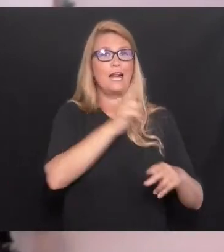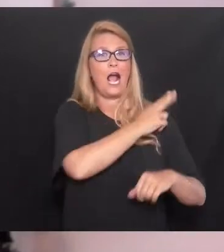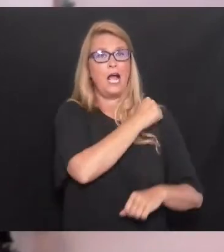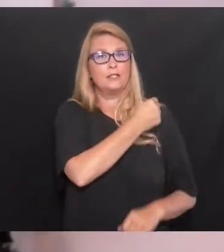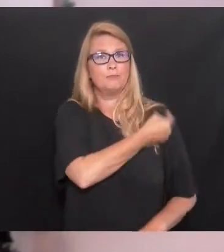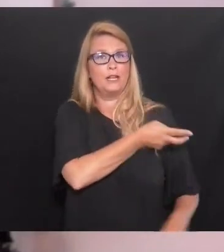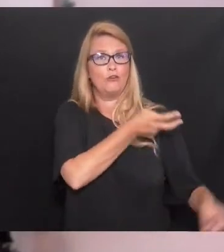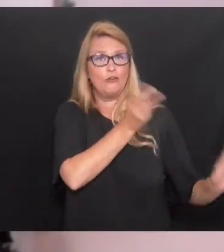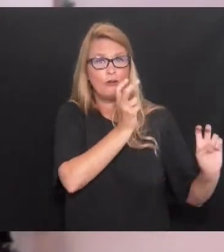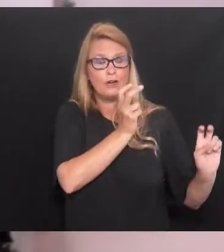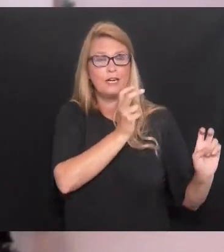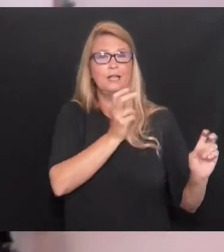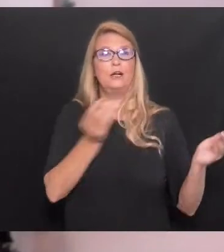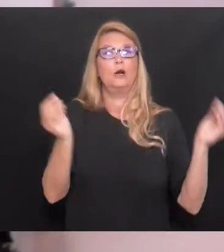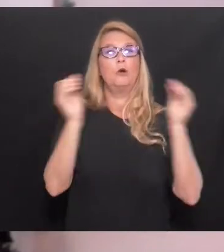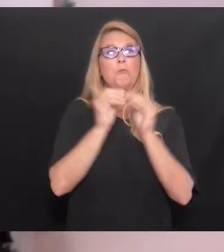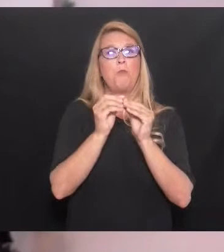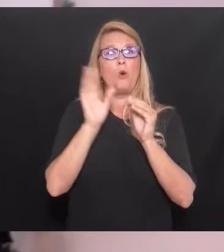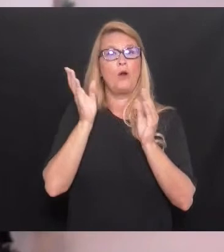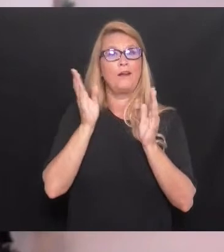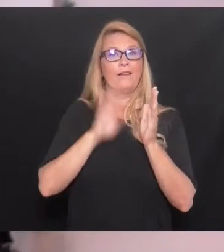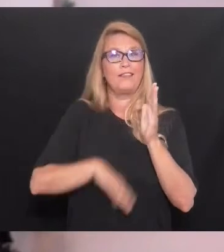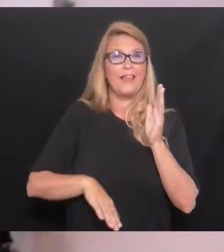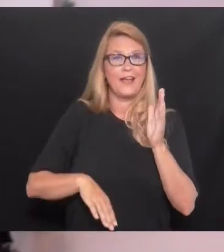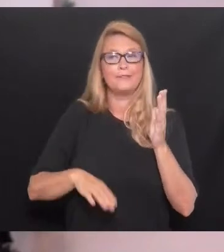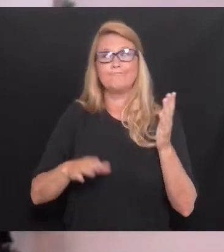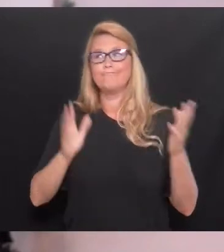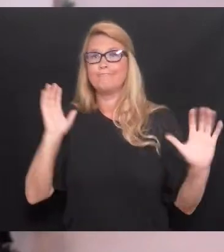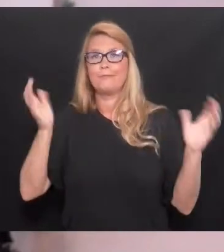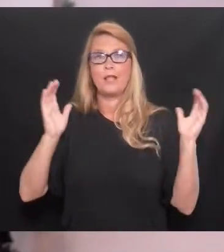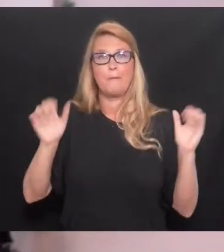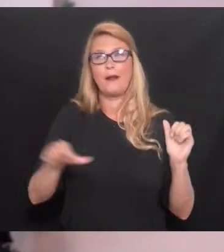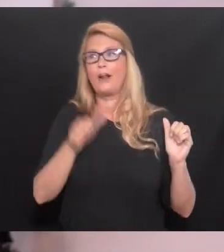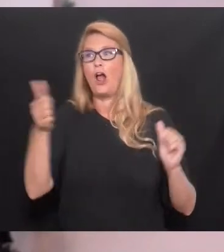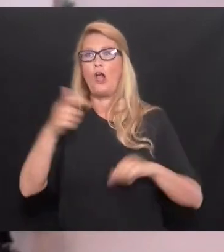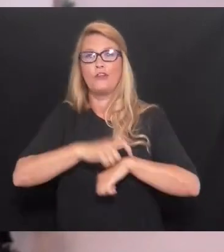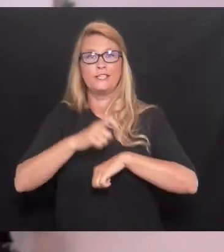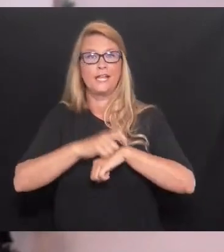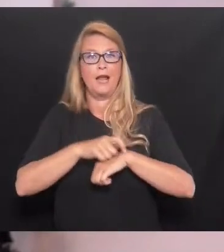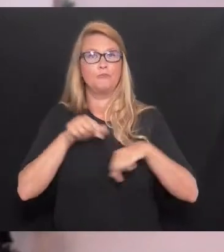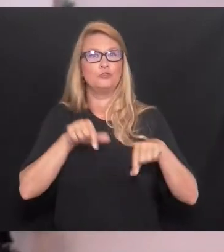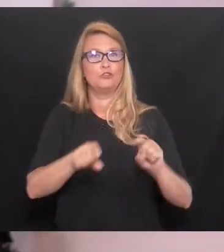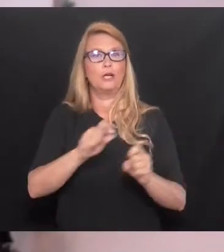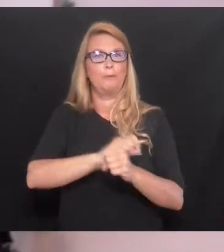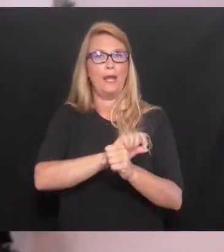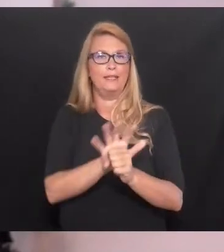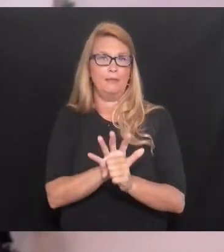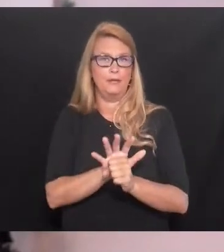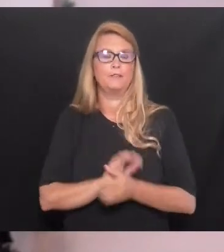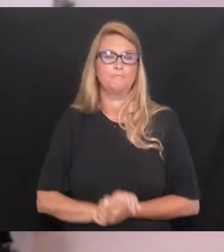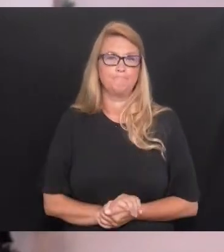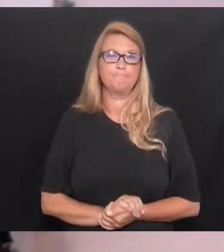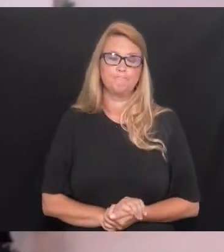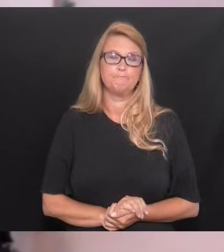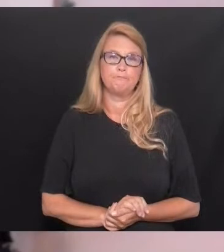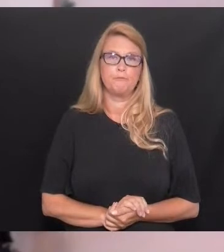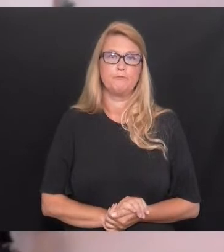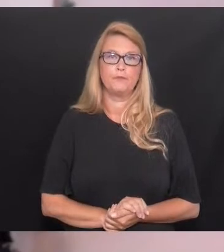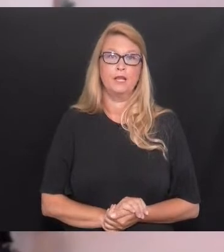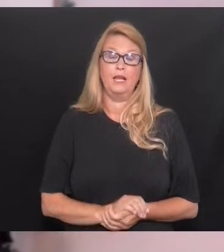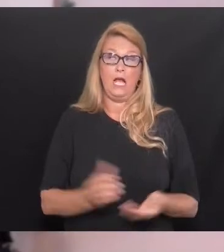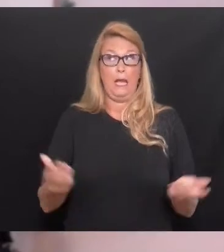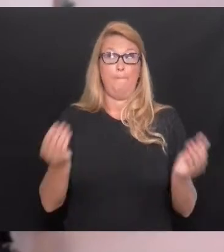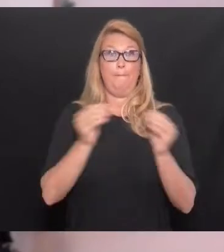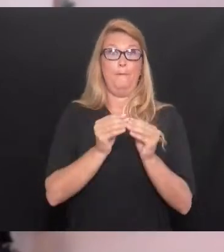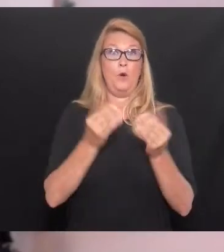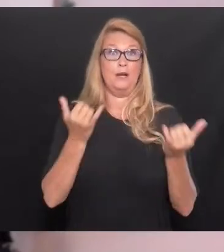hospitalizations of people more than they've seen at any other time during the pandemic, and particularly more than they've